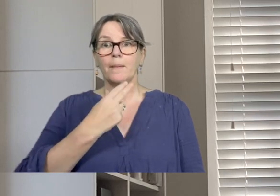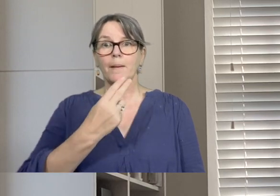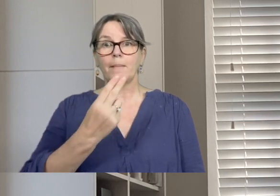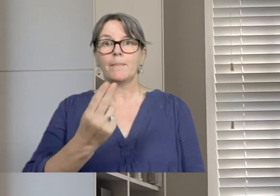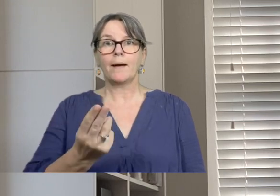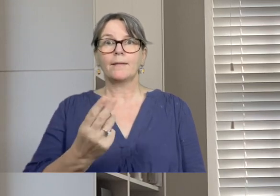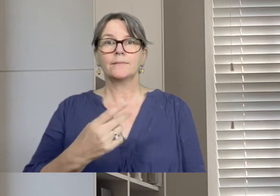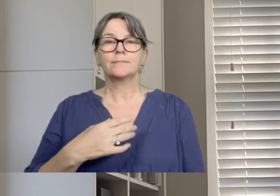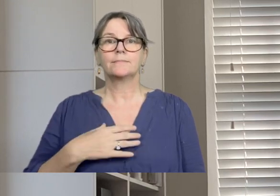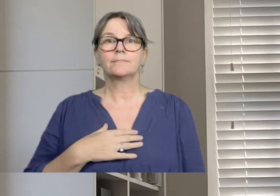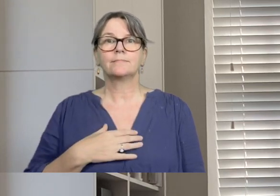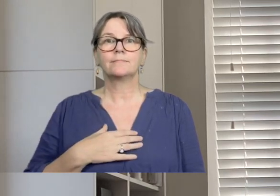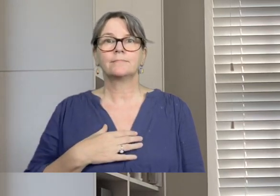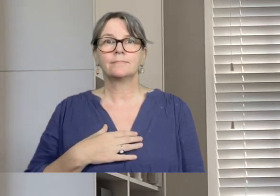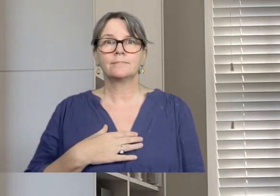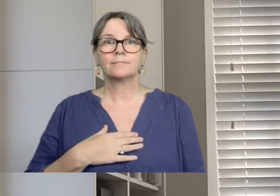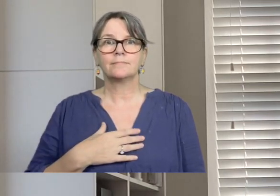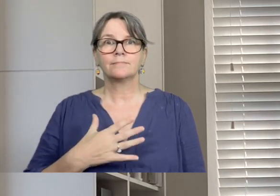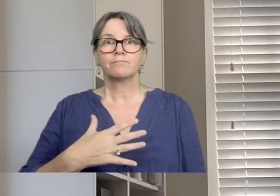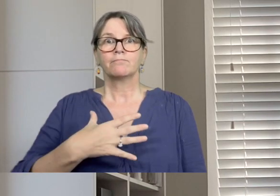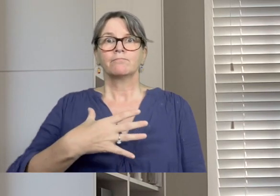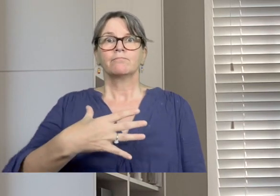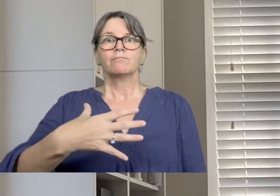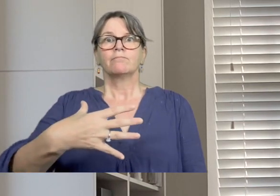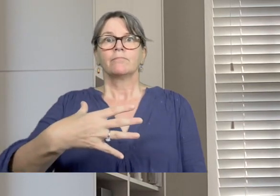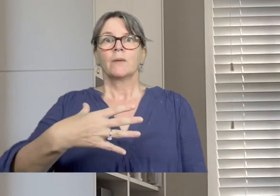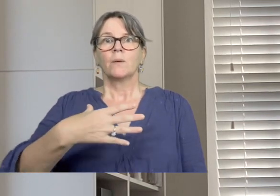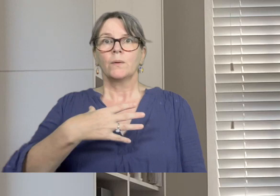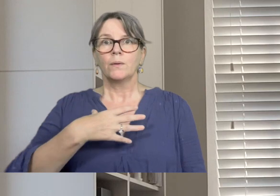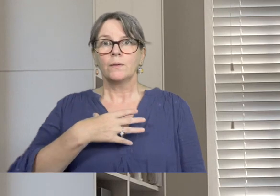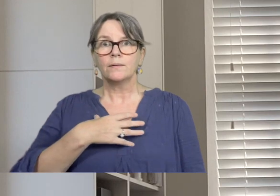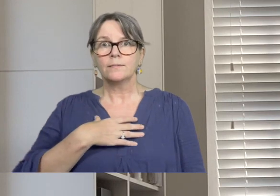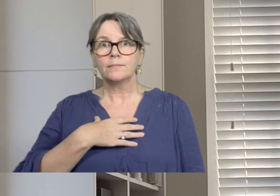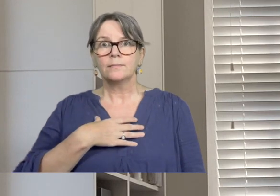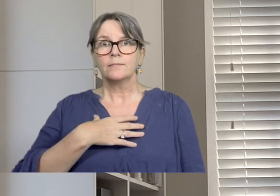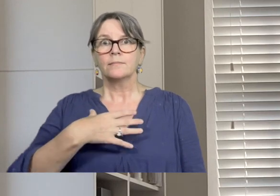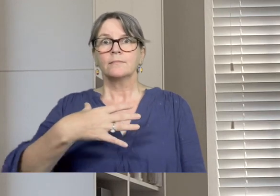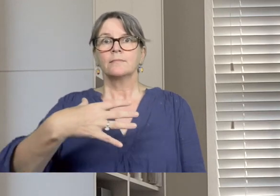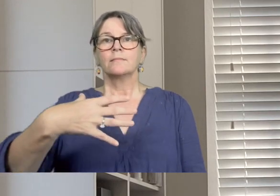pause. Breath in. Breathe out.